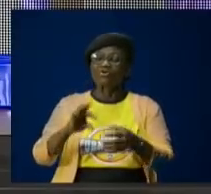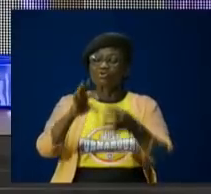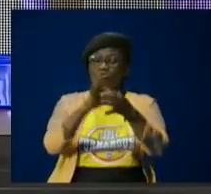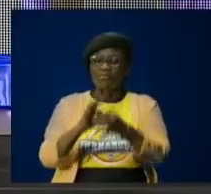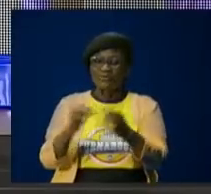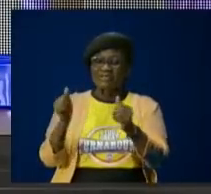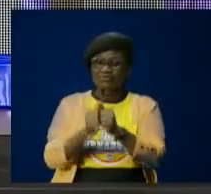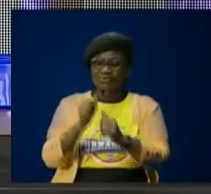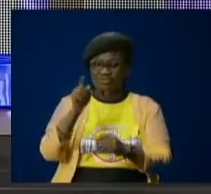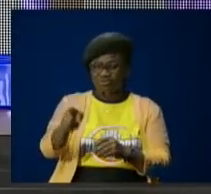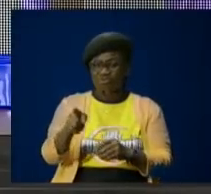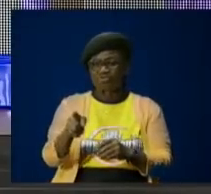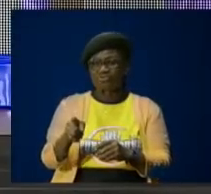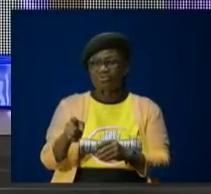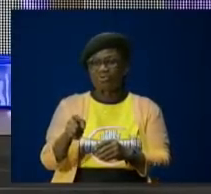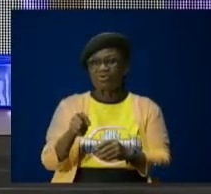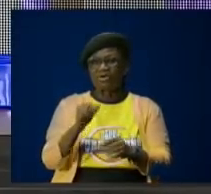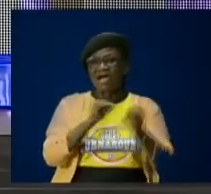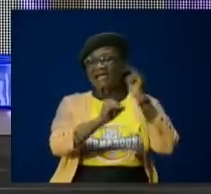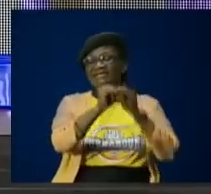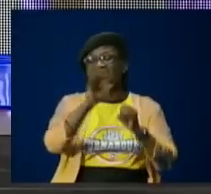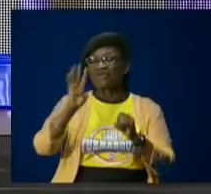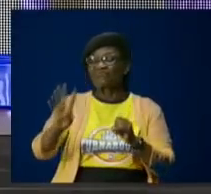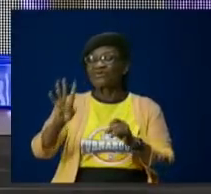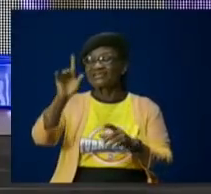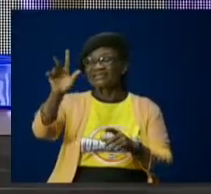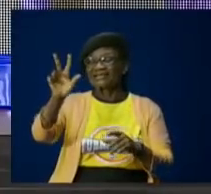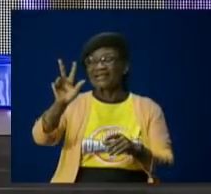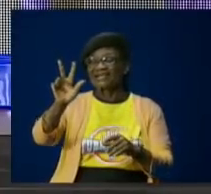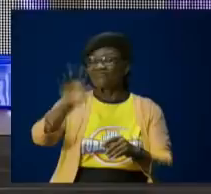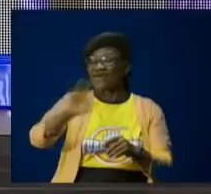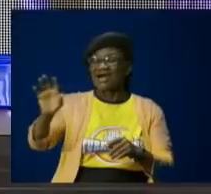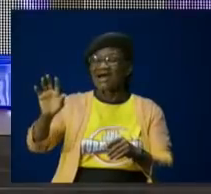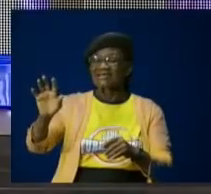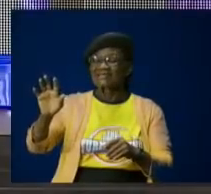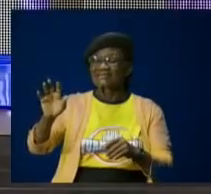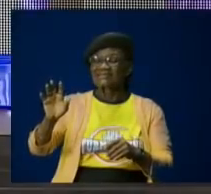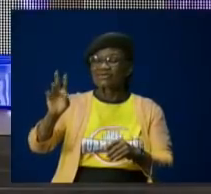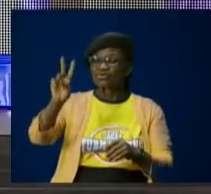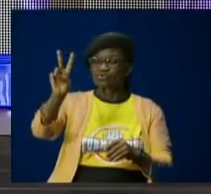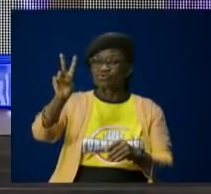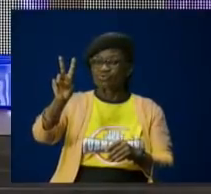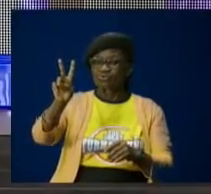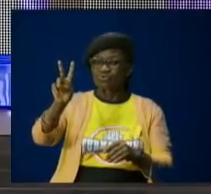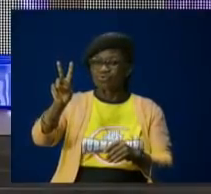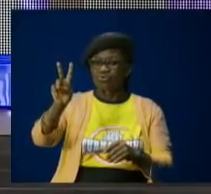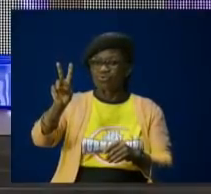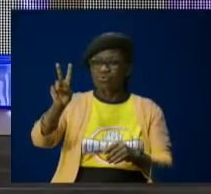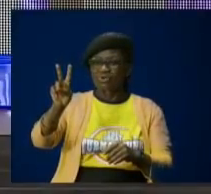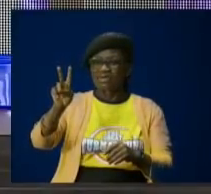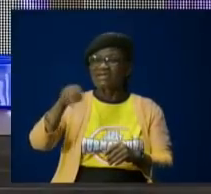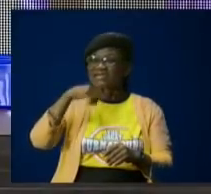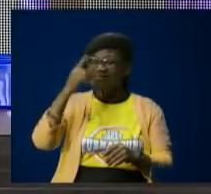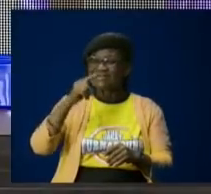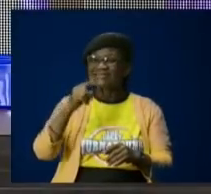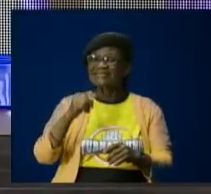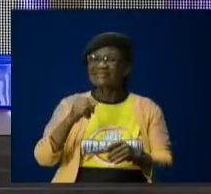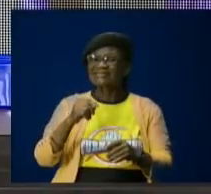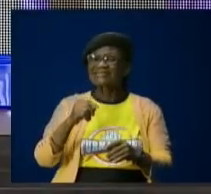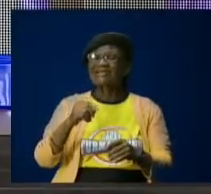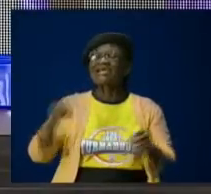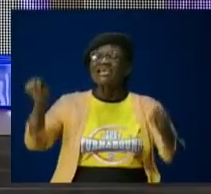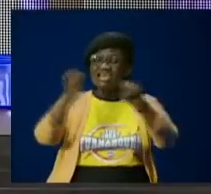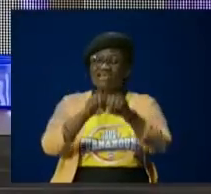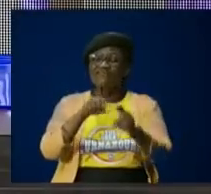you. Isaiah 43 verse 2. Isaiah 43 verse 2. He said, even when